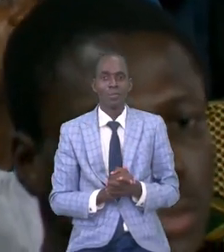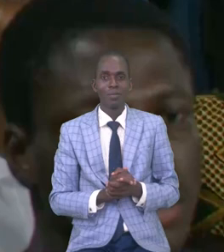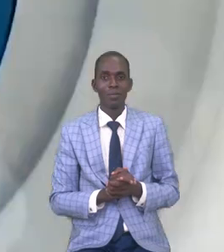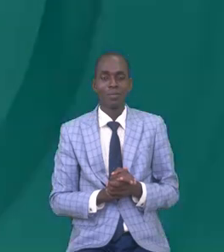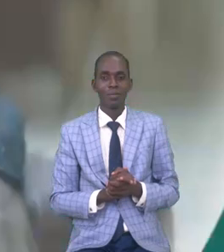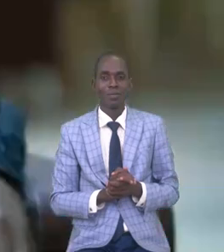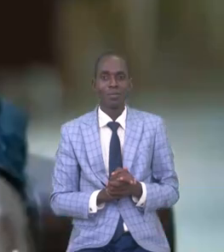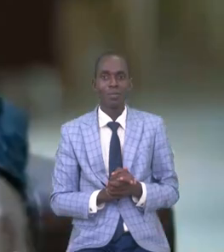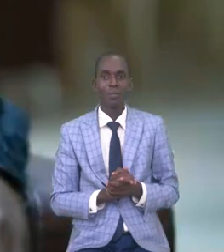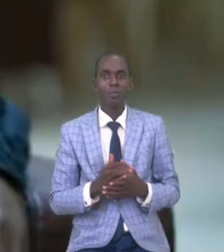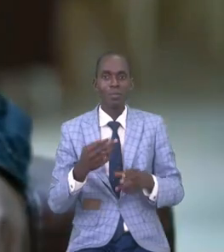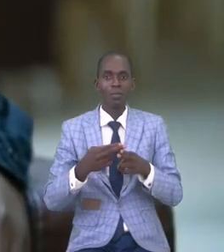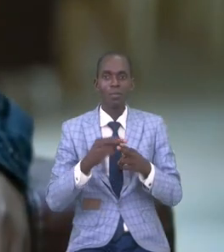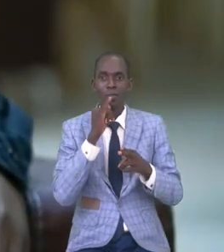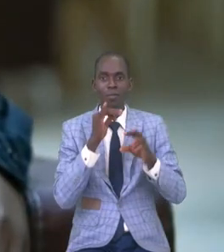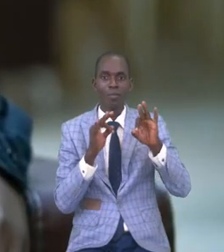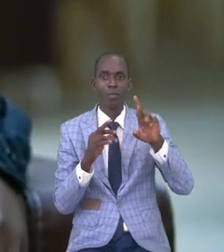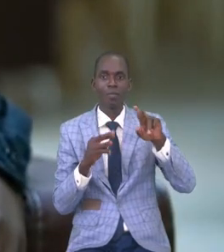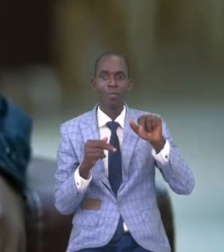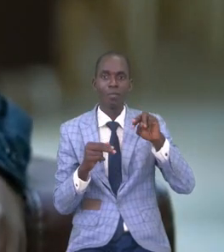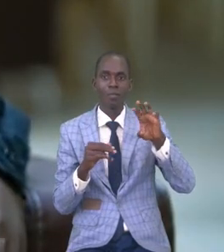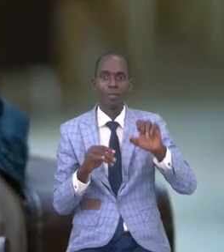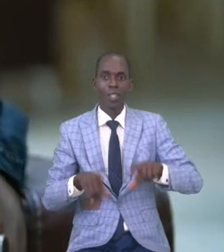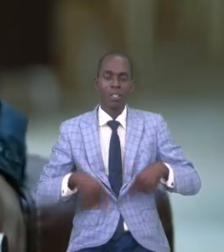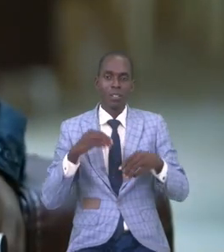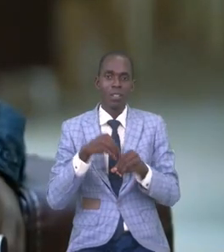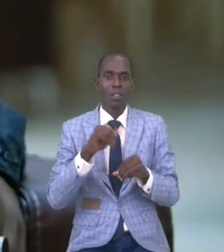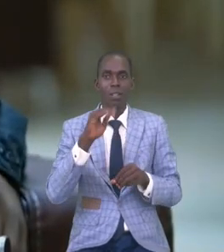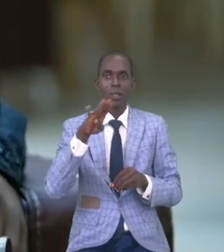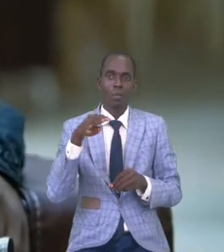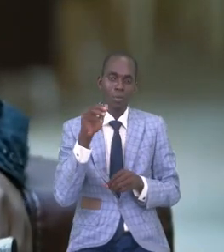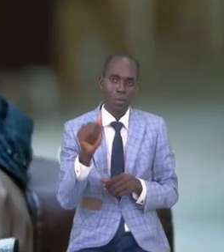My name is Francis Siwobode. I'm living in Abuja, in Kuba.